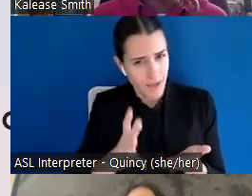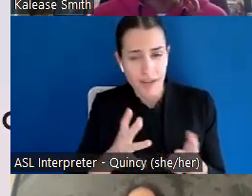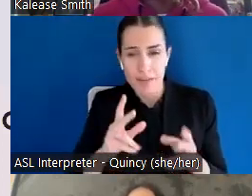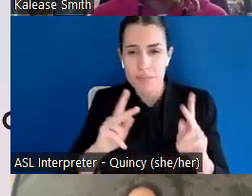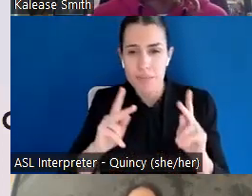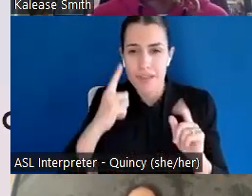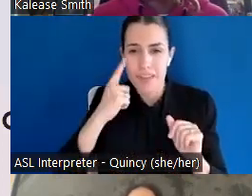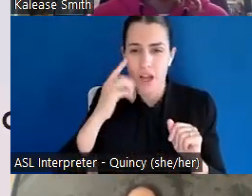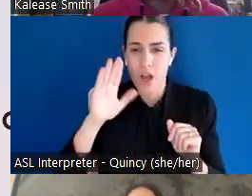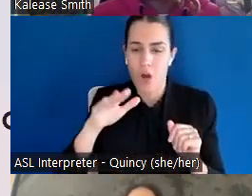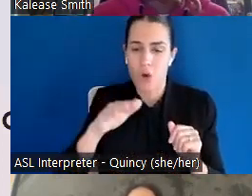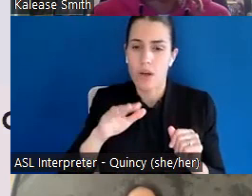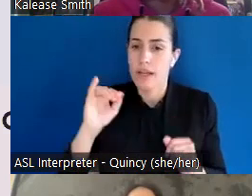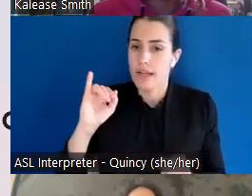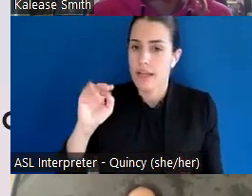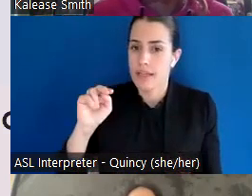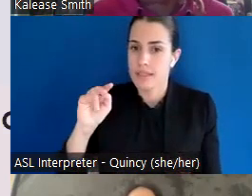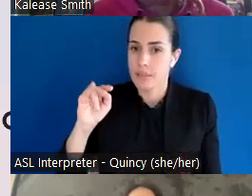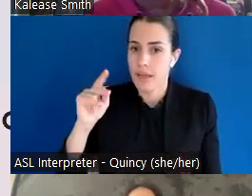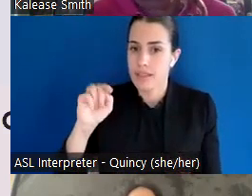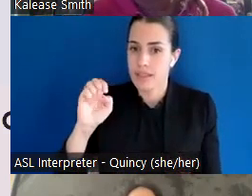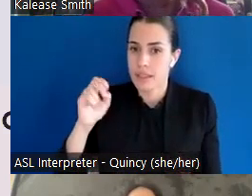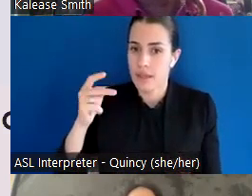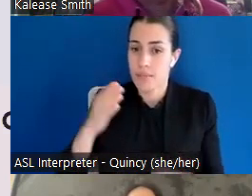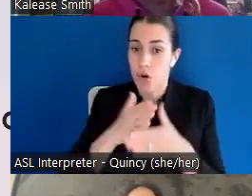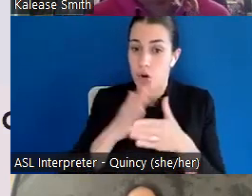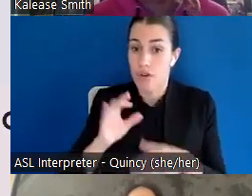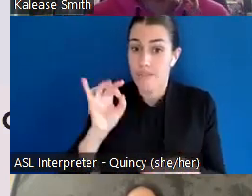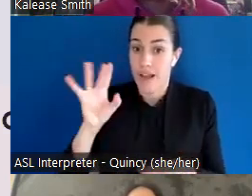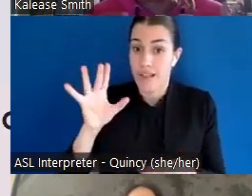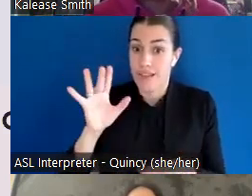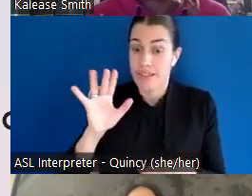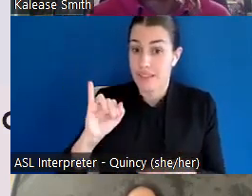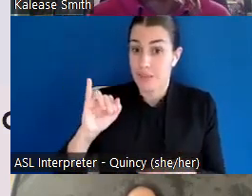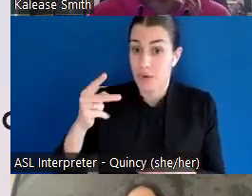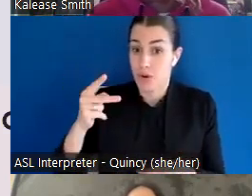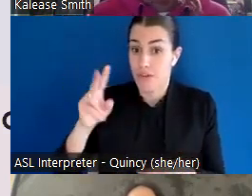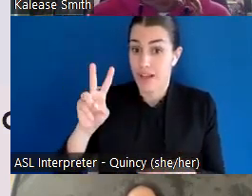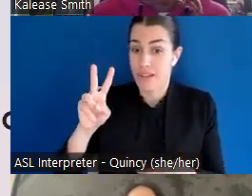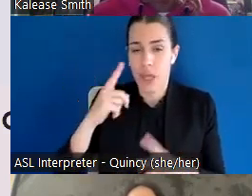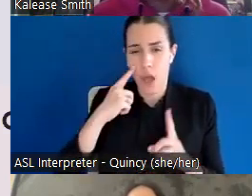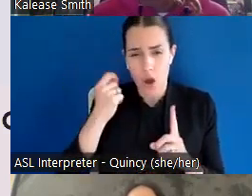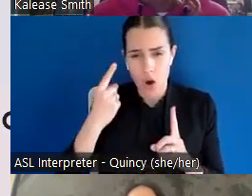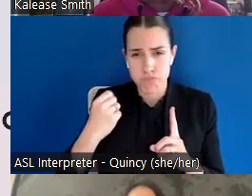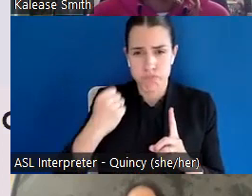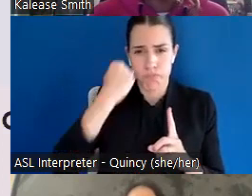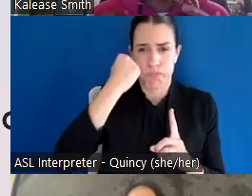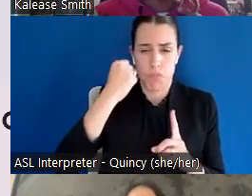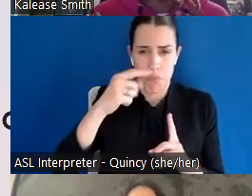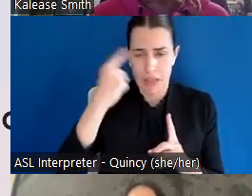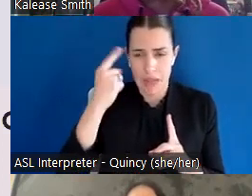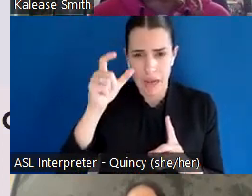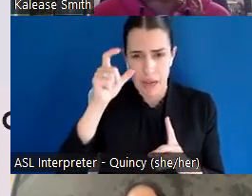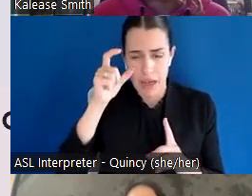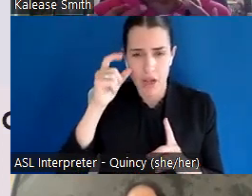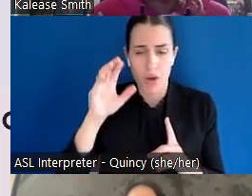time with intimate partner violence. They can understand a black eye or a big lip, but sexual violence is different because if there are injuries, it's